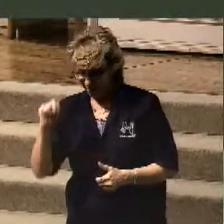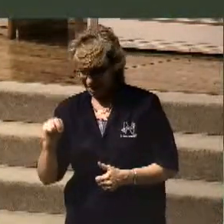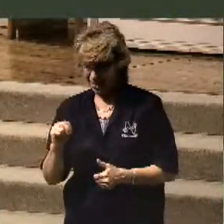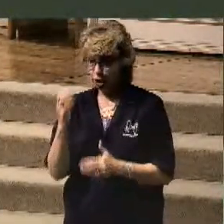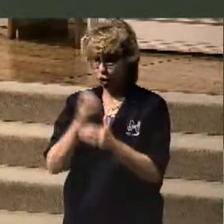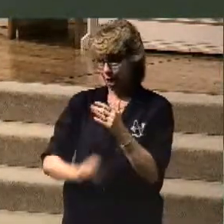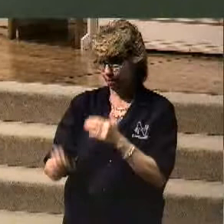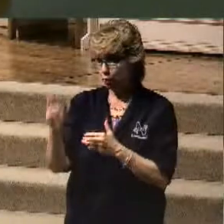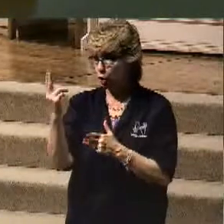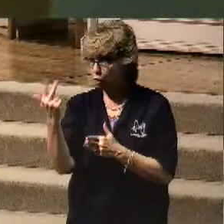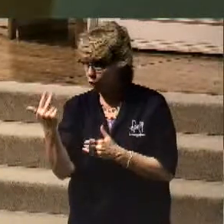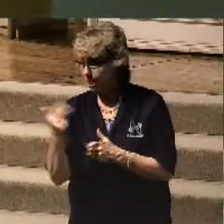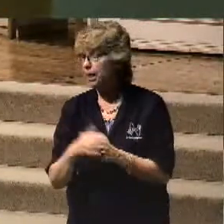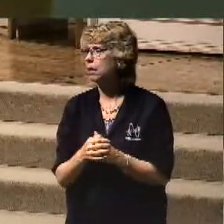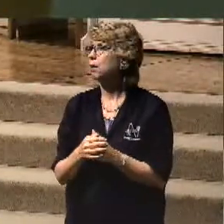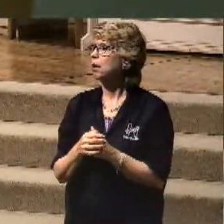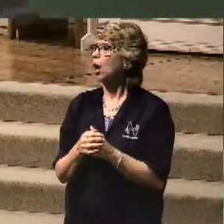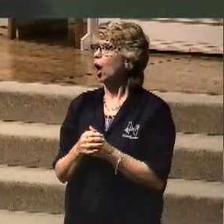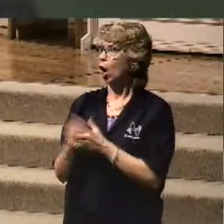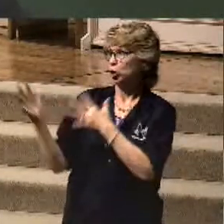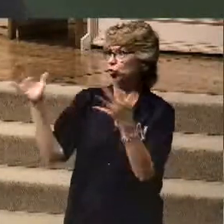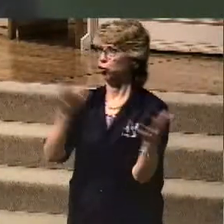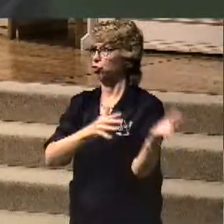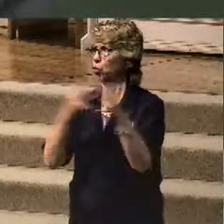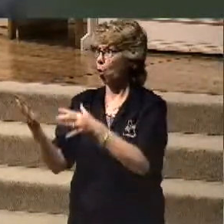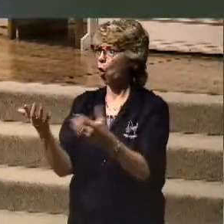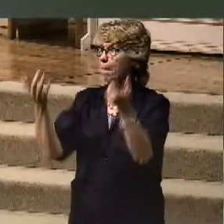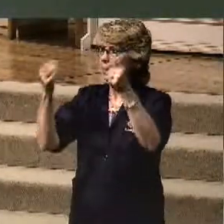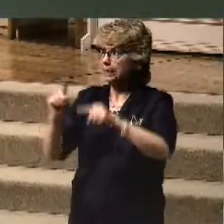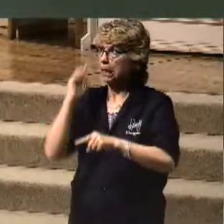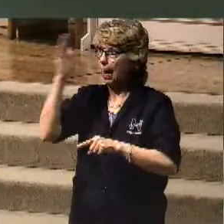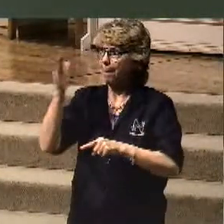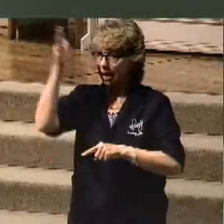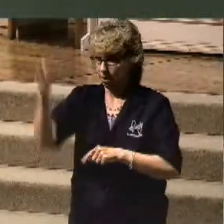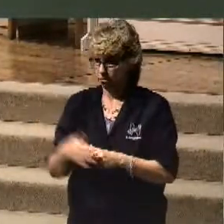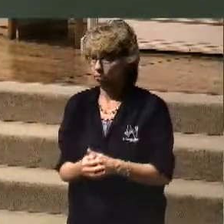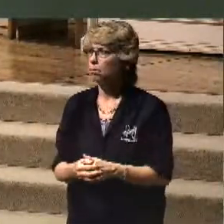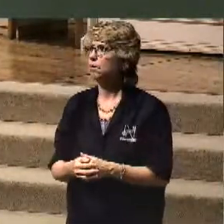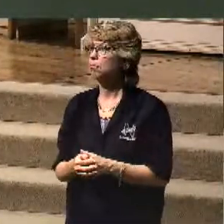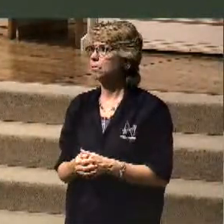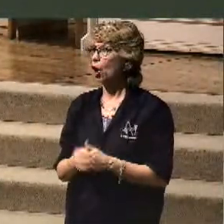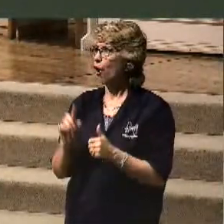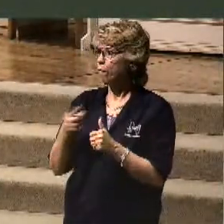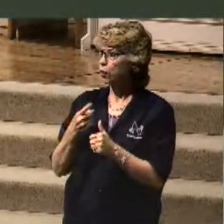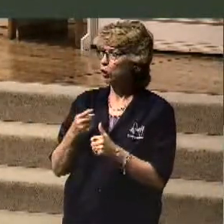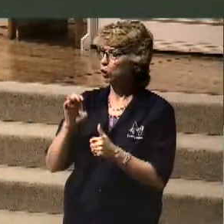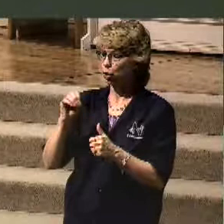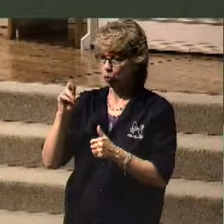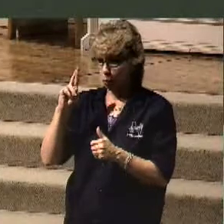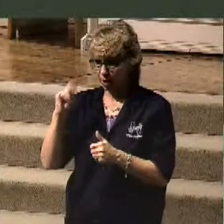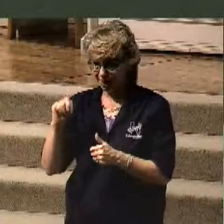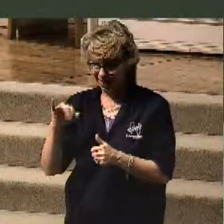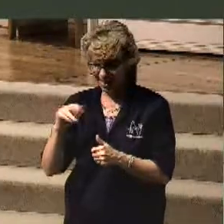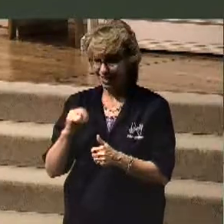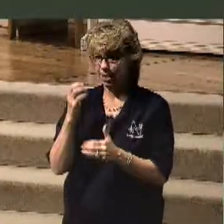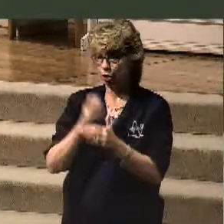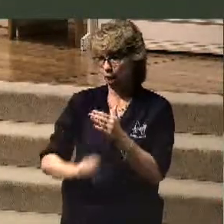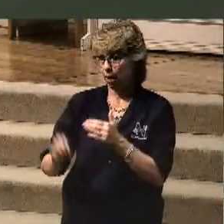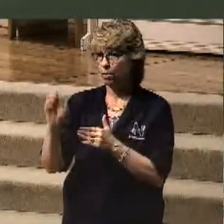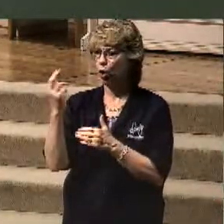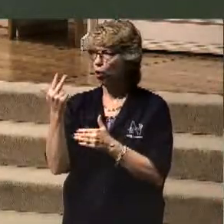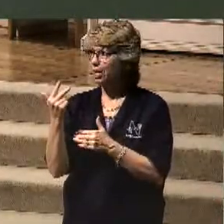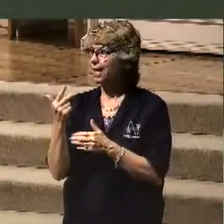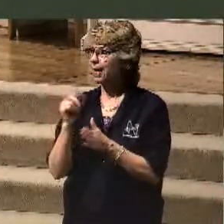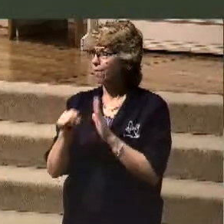Bibles, a storm is coming. A storm is coming. 1 Corinthians chapter 15 and verse 51, the